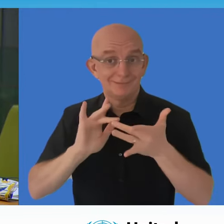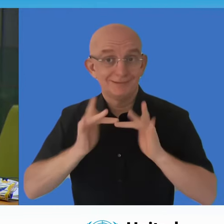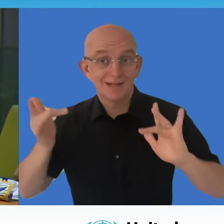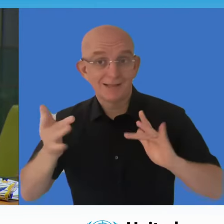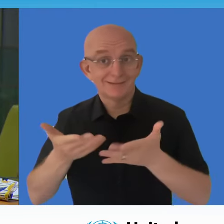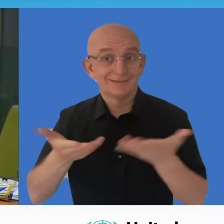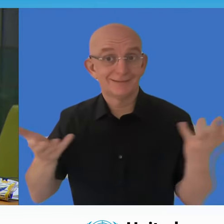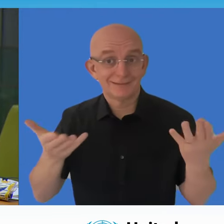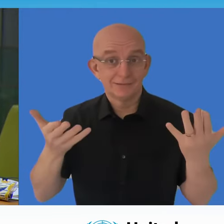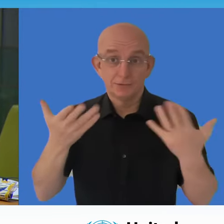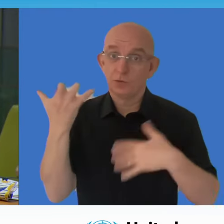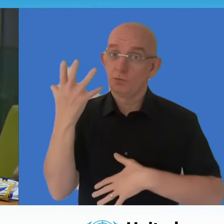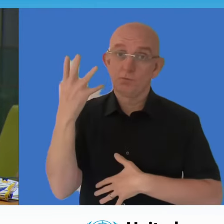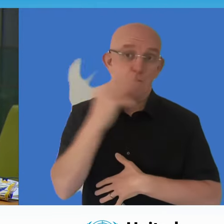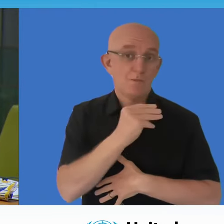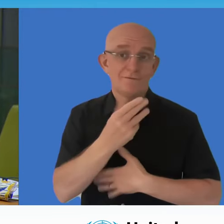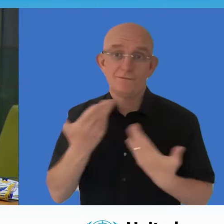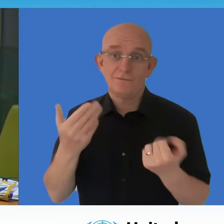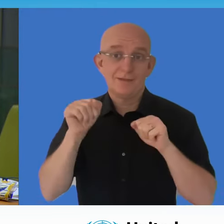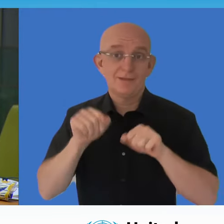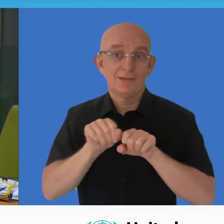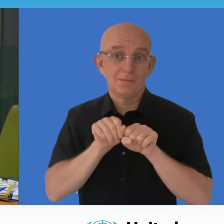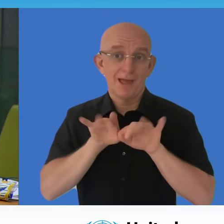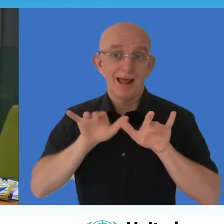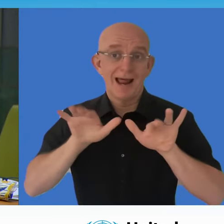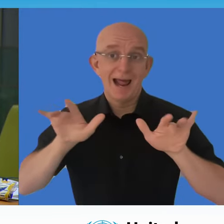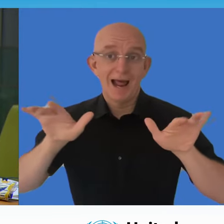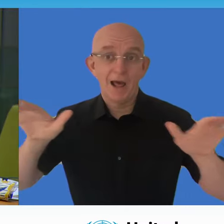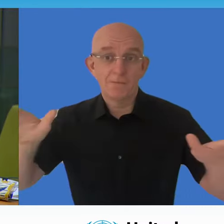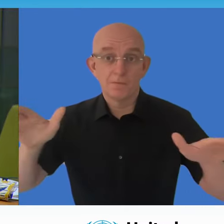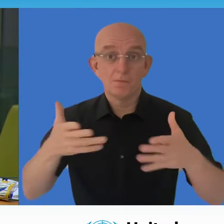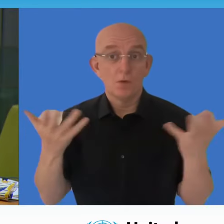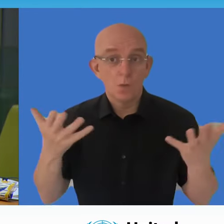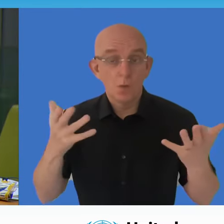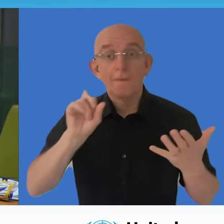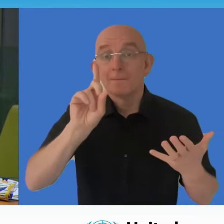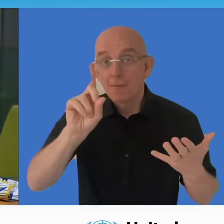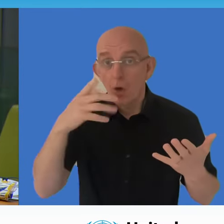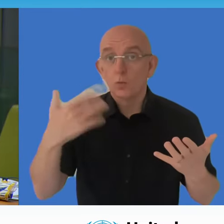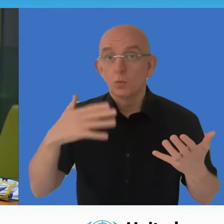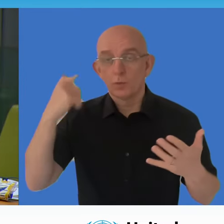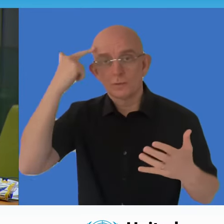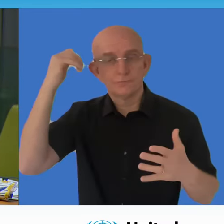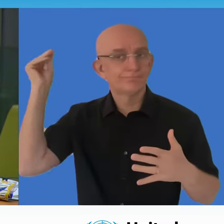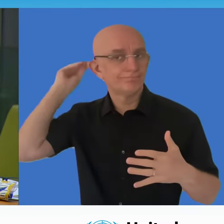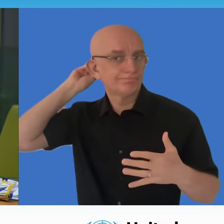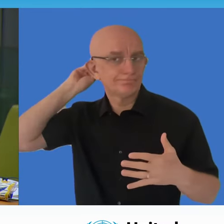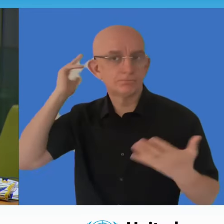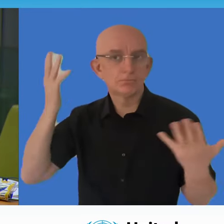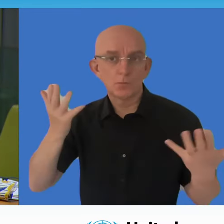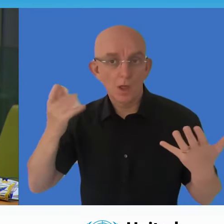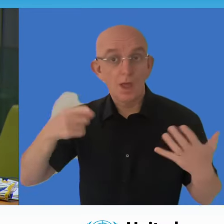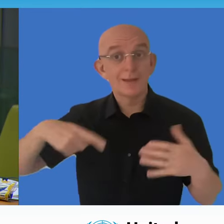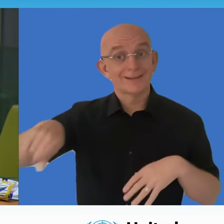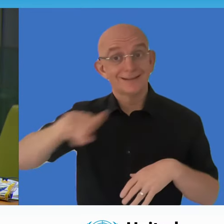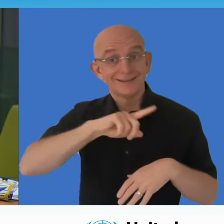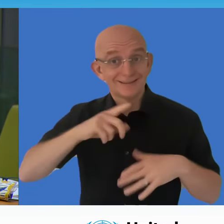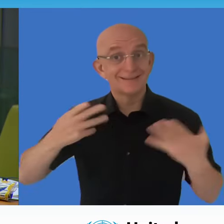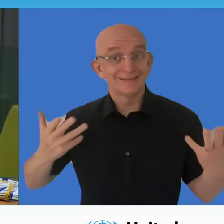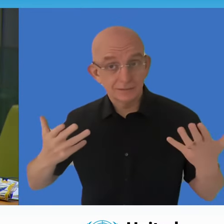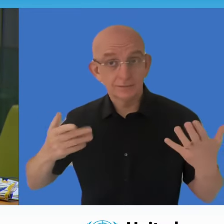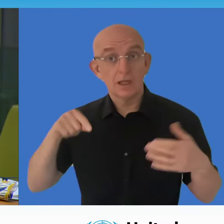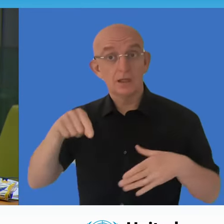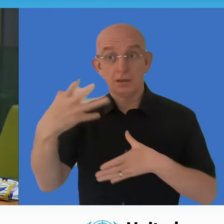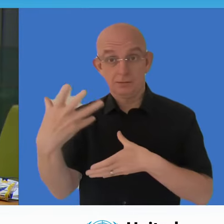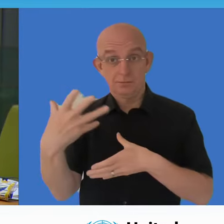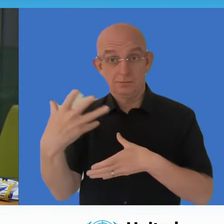one reflection is that let's take into account in our participation during these days those that